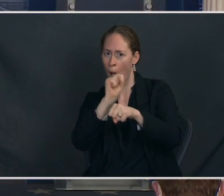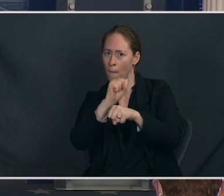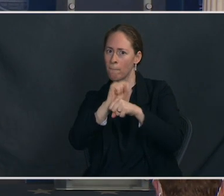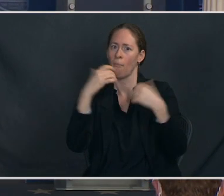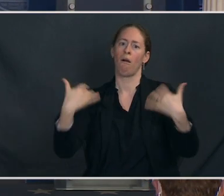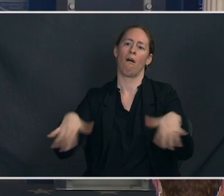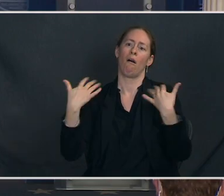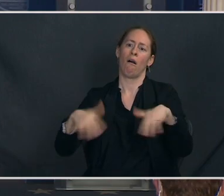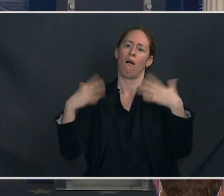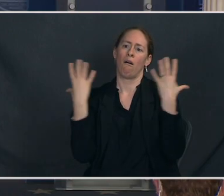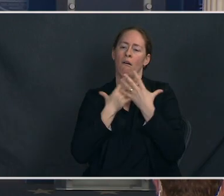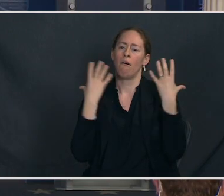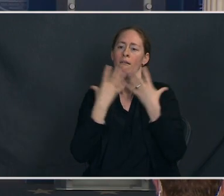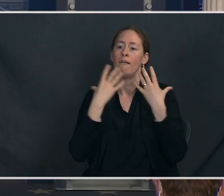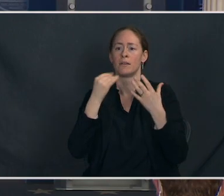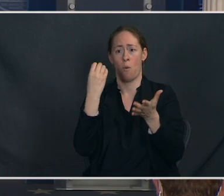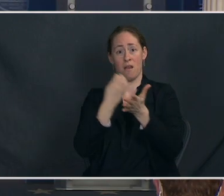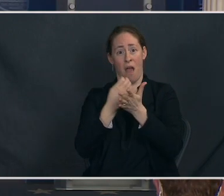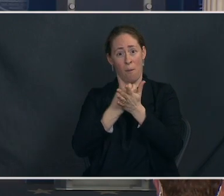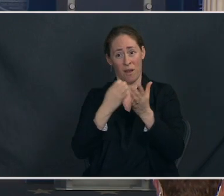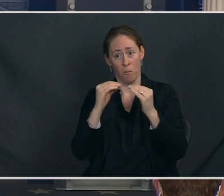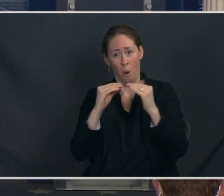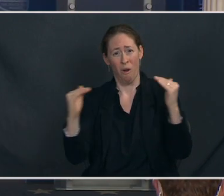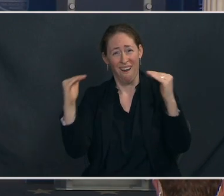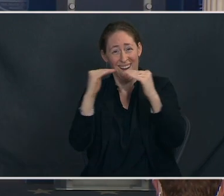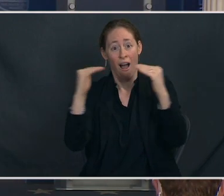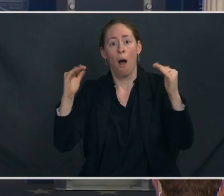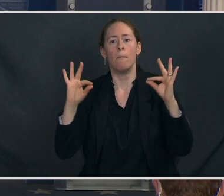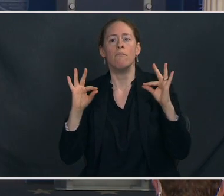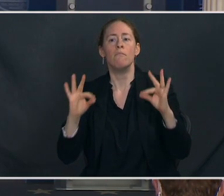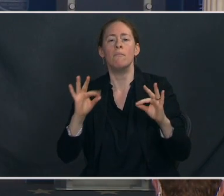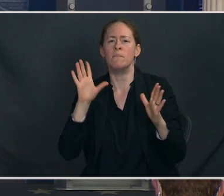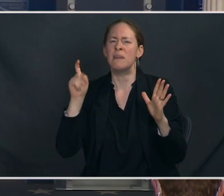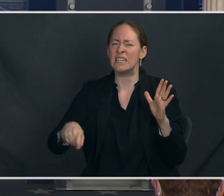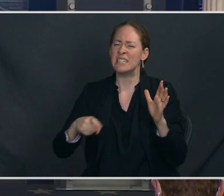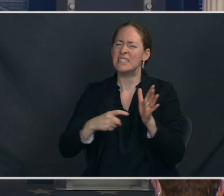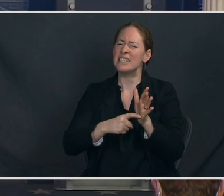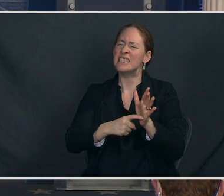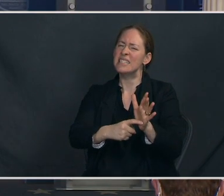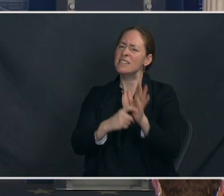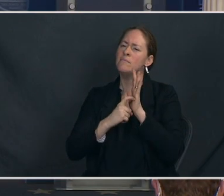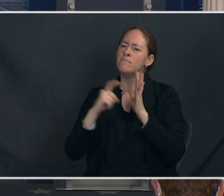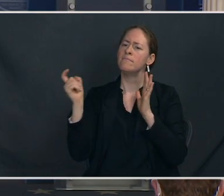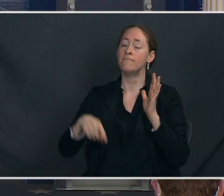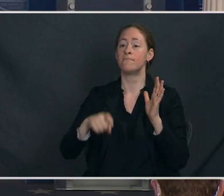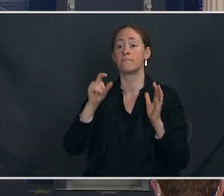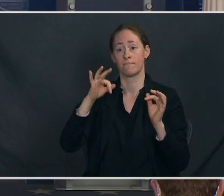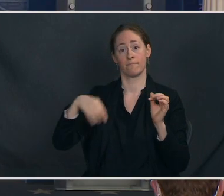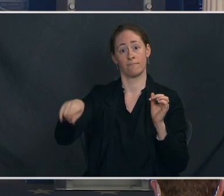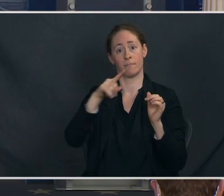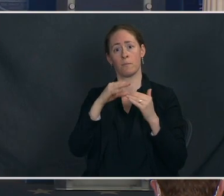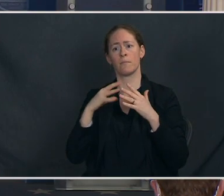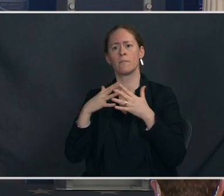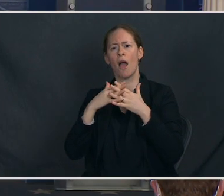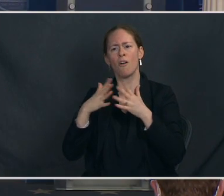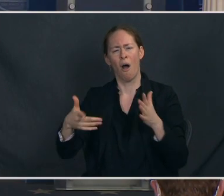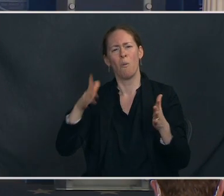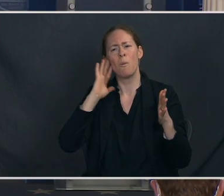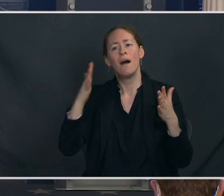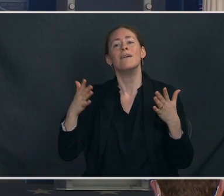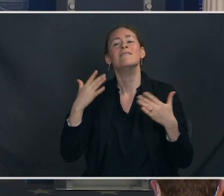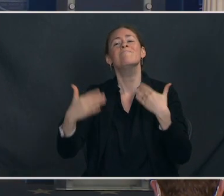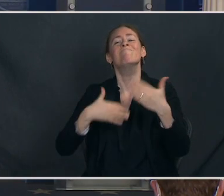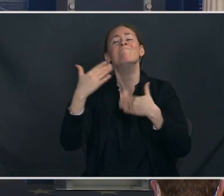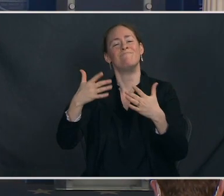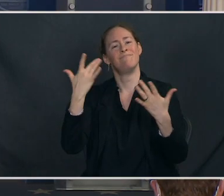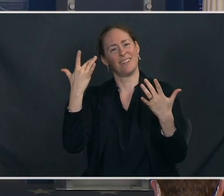equitable economy is essential if Americans are going to compete and thrive in the 21st century. We've hit